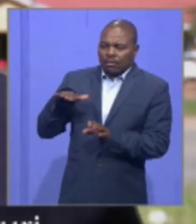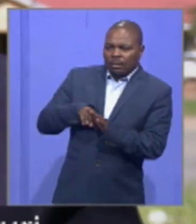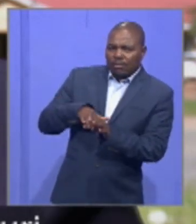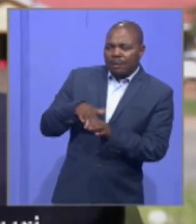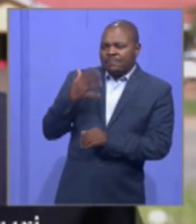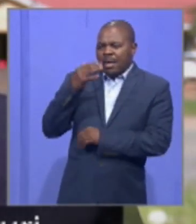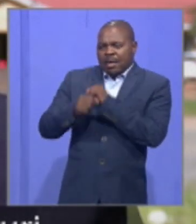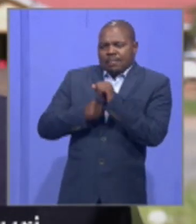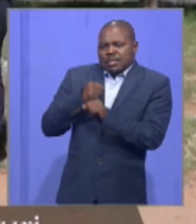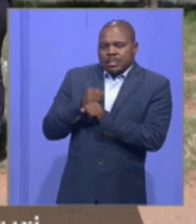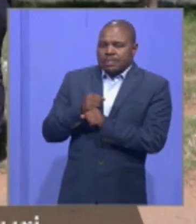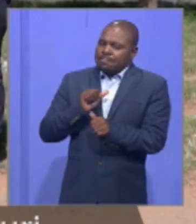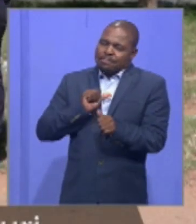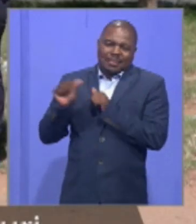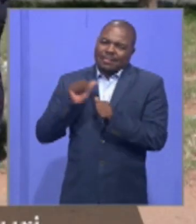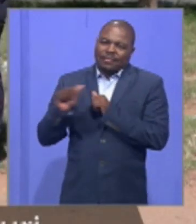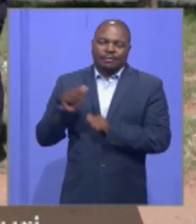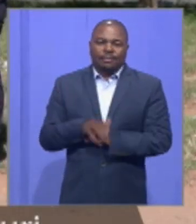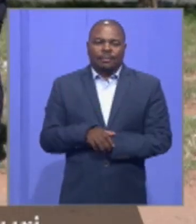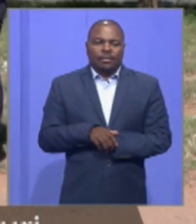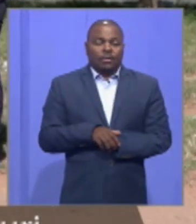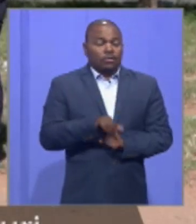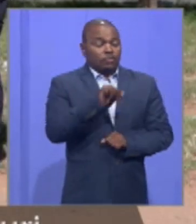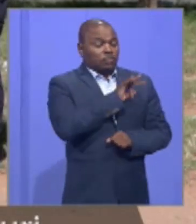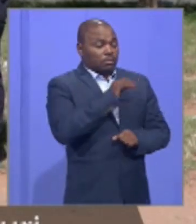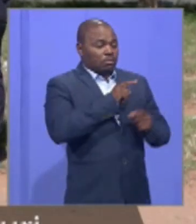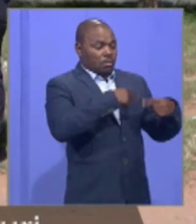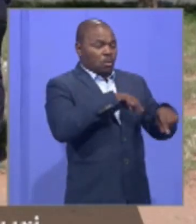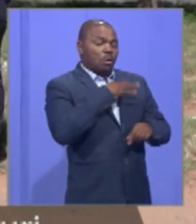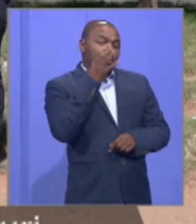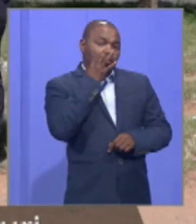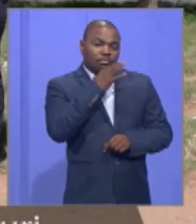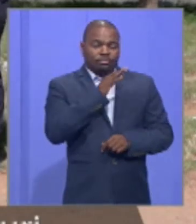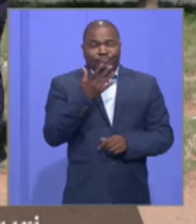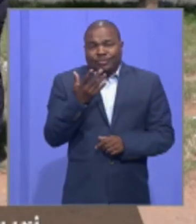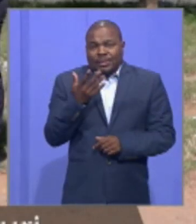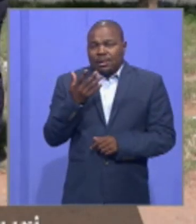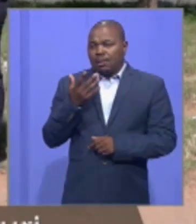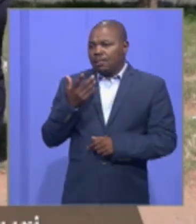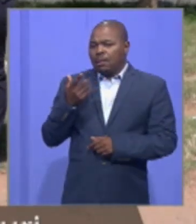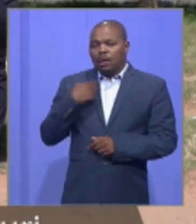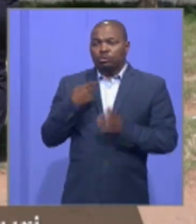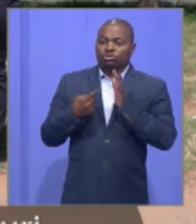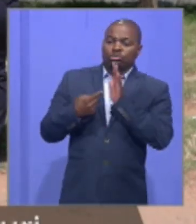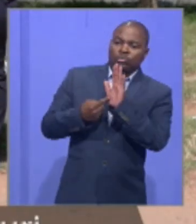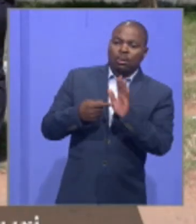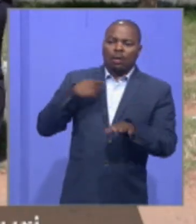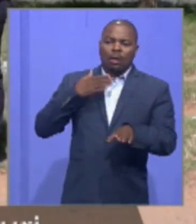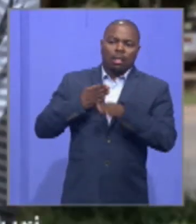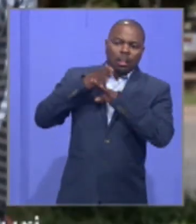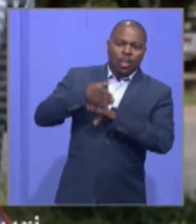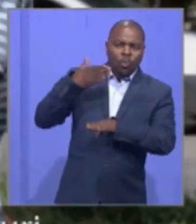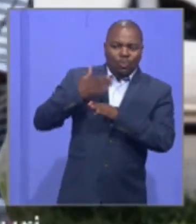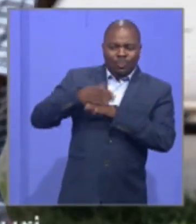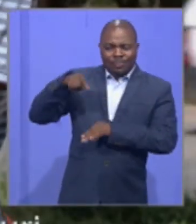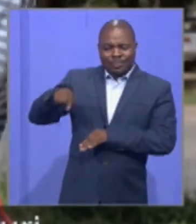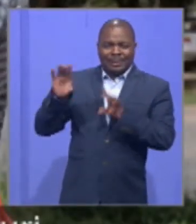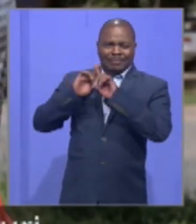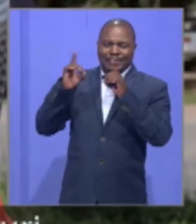5 years sa ke na bothata. Badiri ba ba amegileng ba re ga bana sepe se ba ka supang go bontsha gore ba diretse lefapha